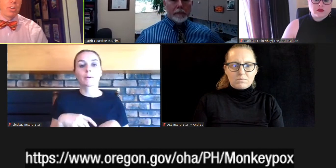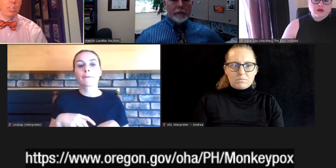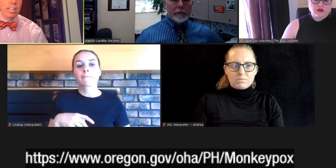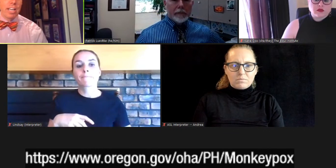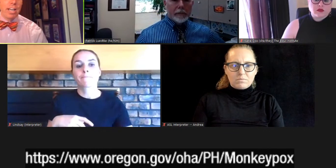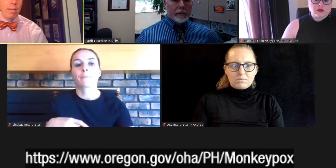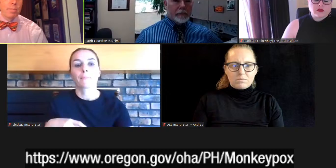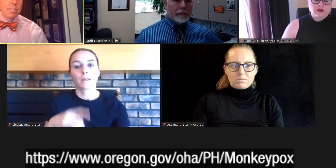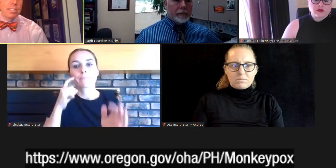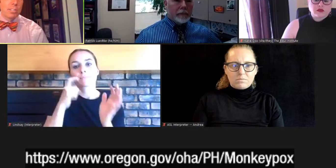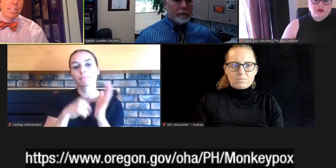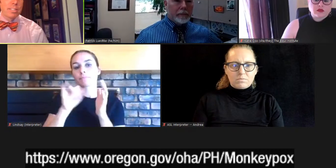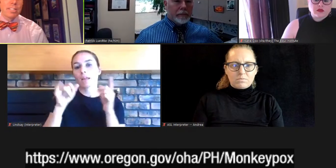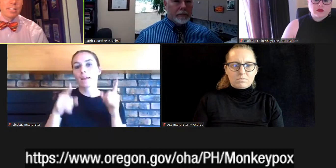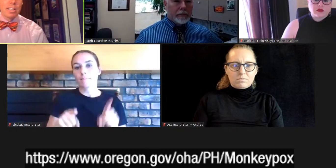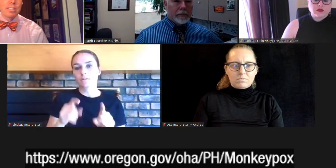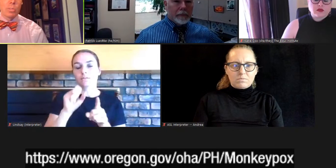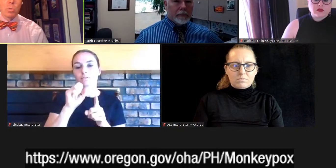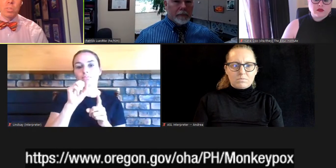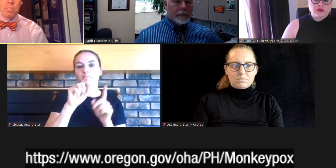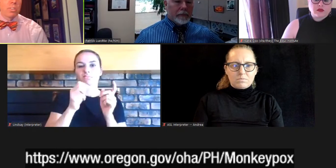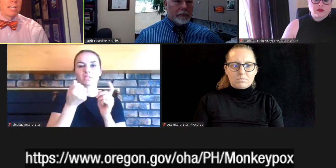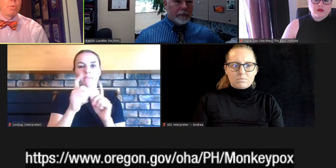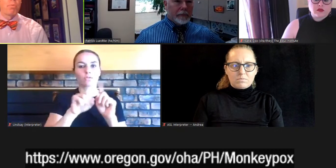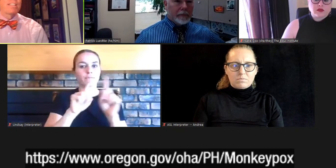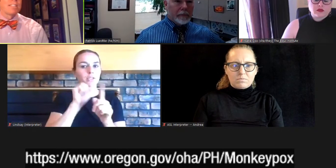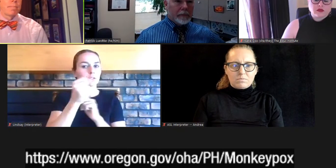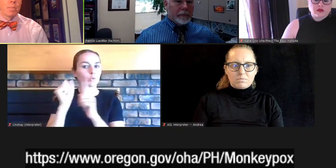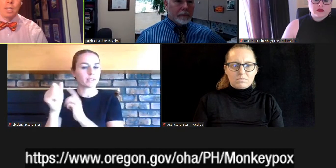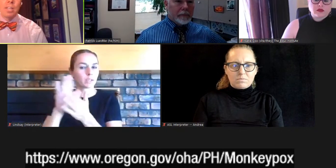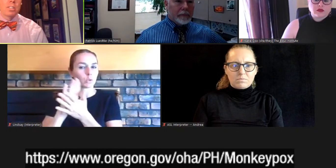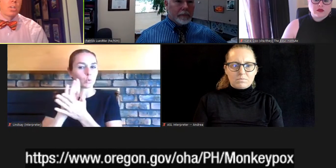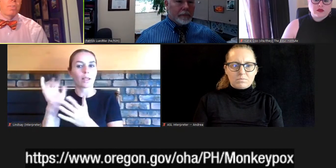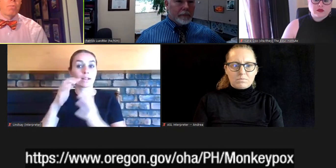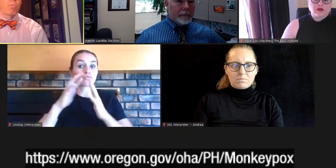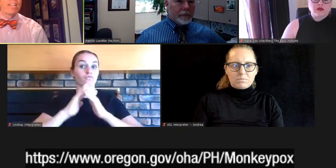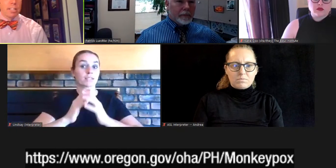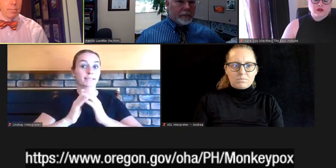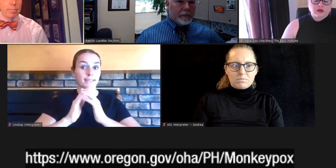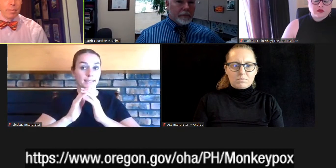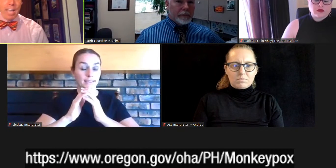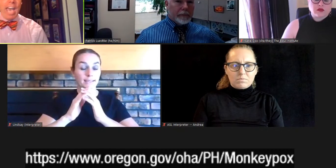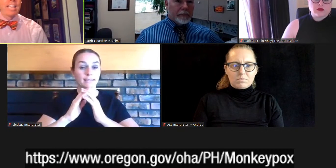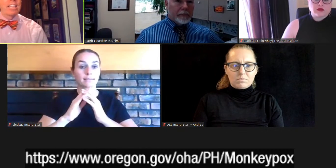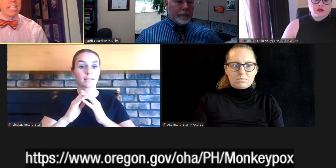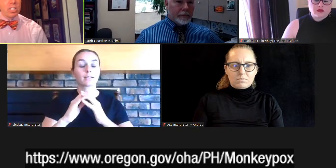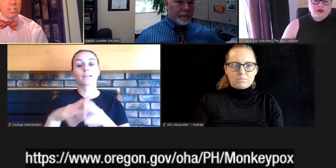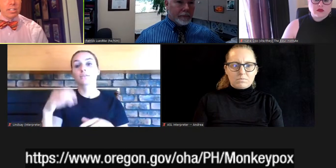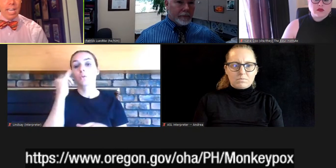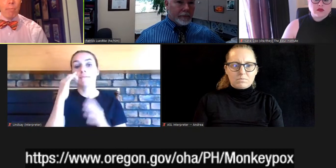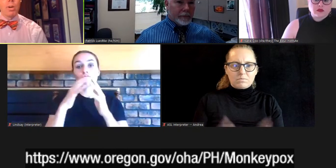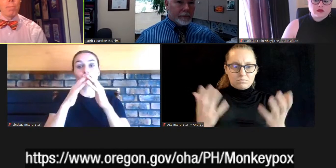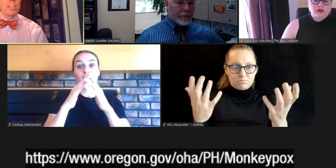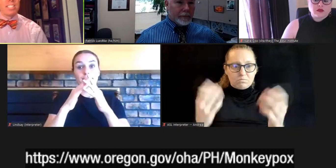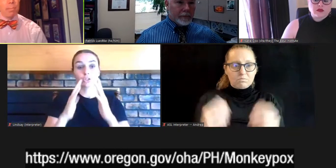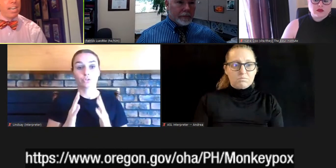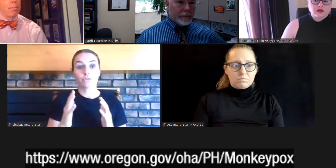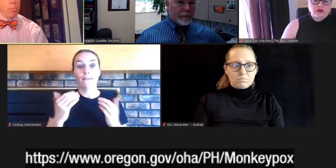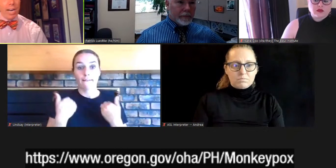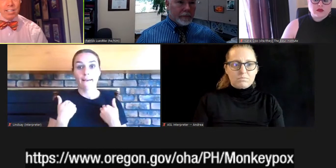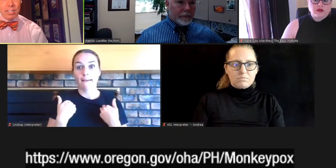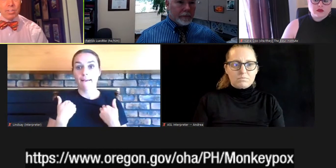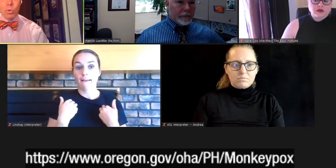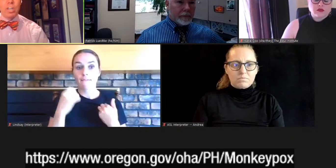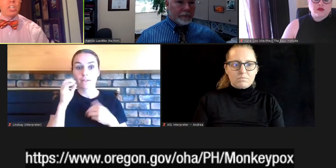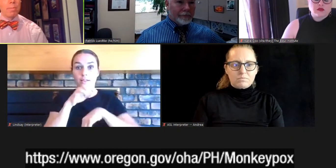in several situations in schools. For example, wrestling. So if a wrestler had lesions and were participating